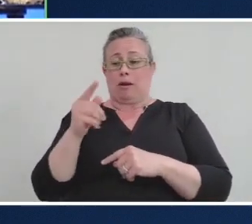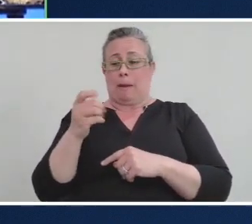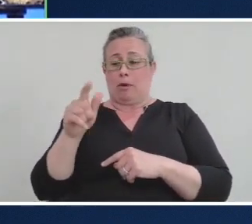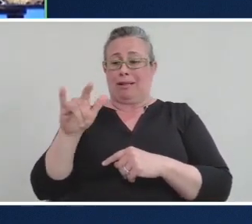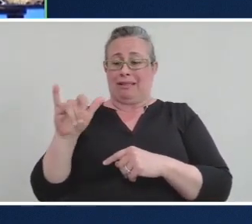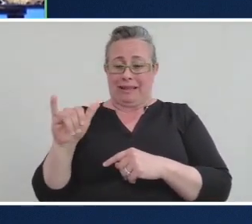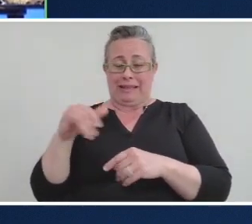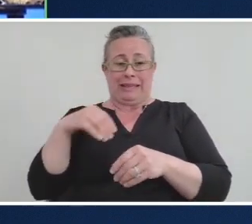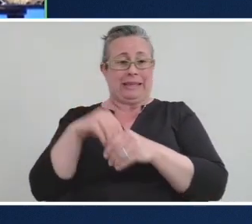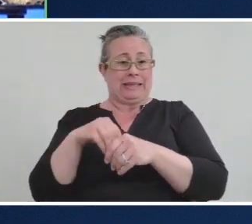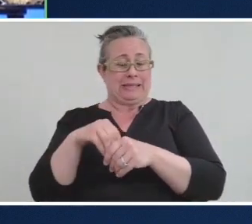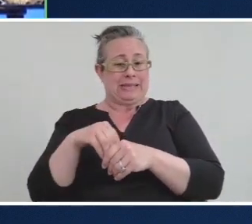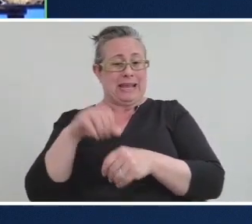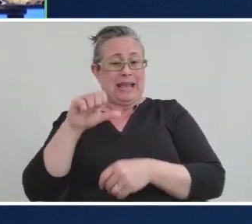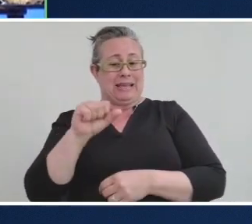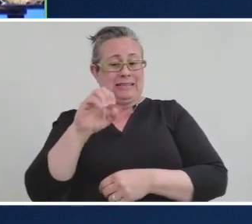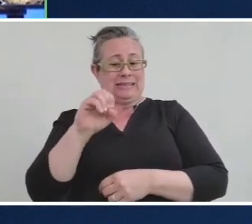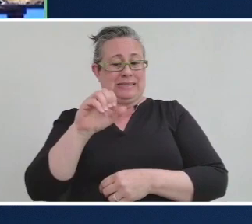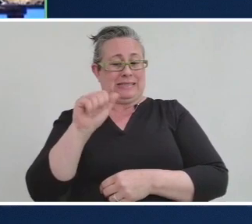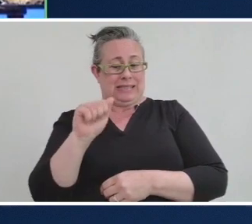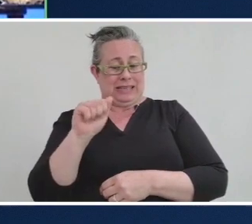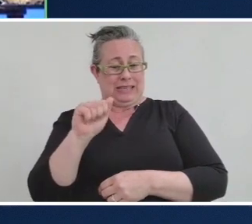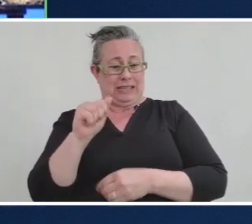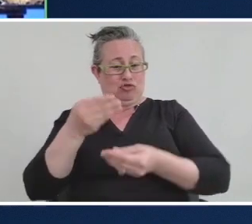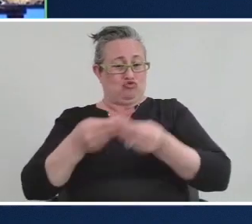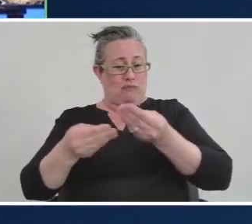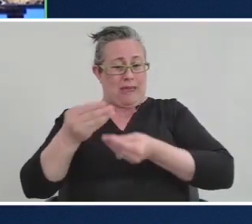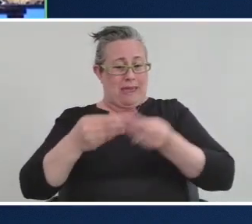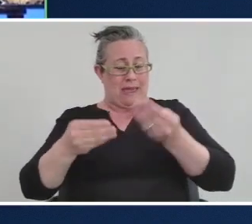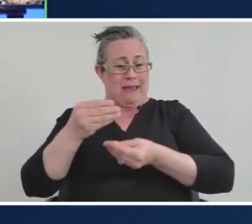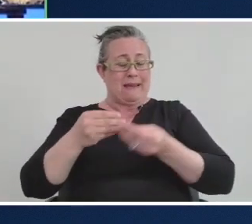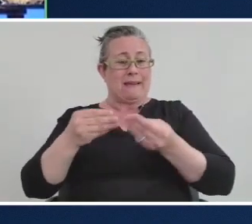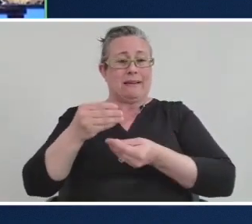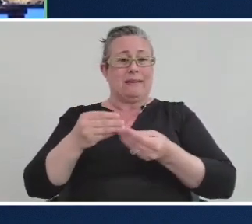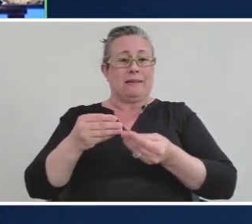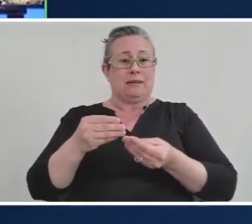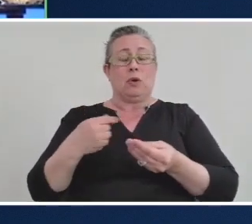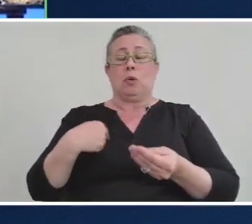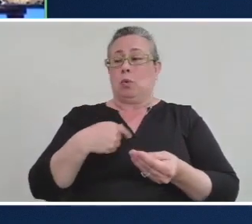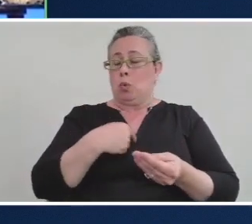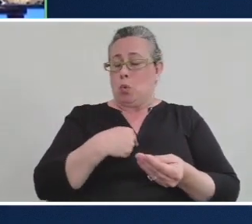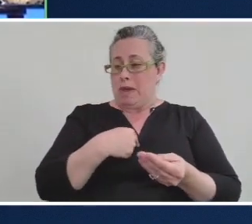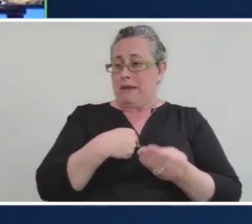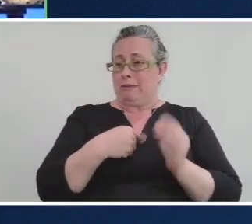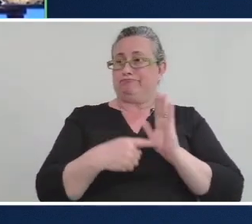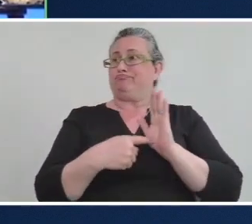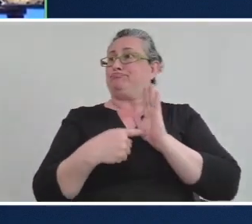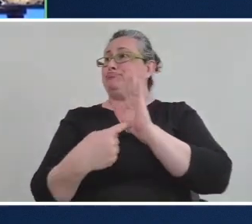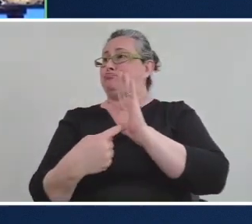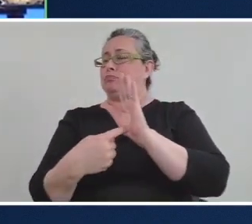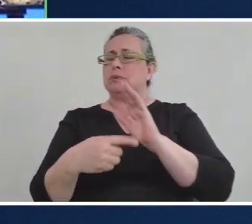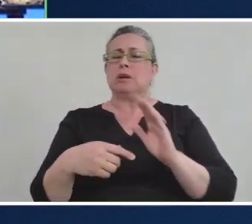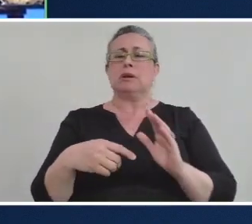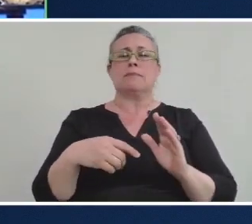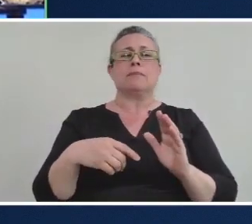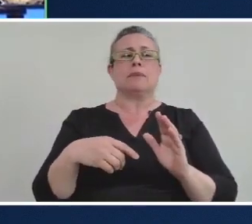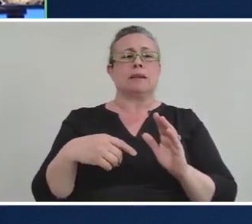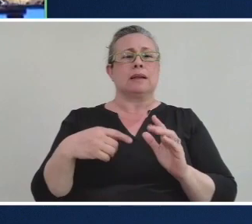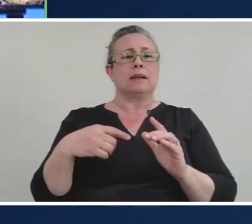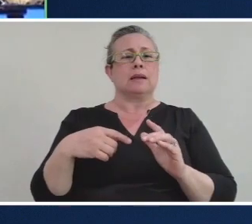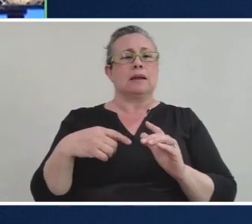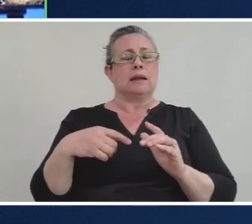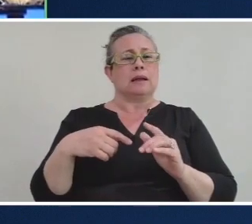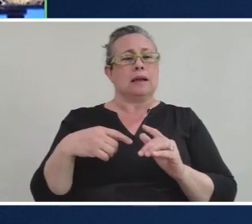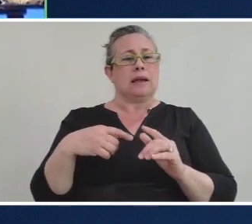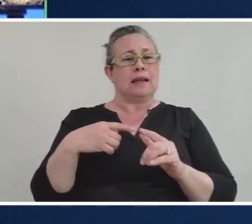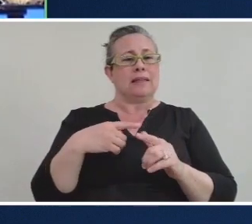trade between Madagascar and Europe, and we blew the whistle against that. And then we have been summoned by the police, like we